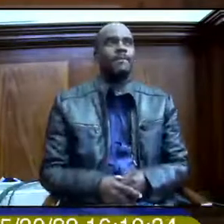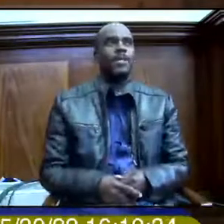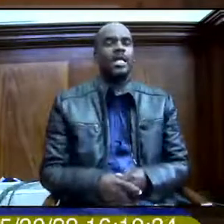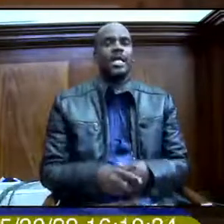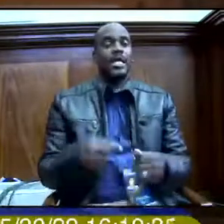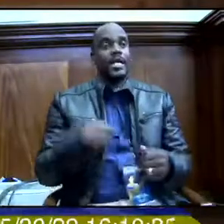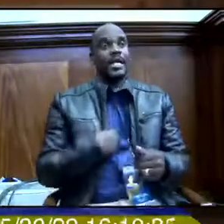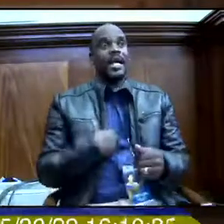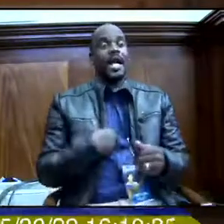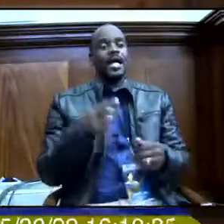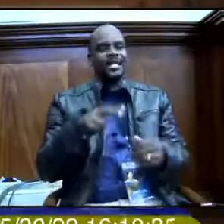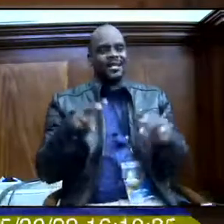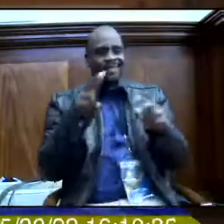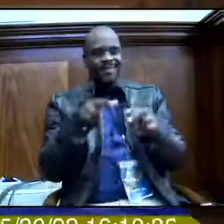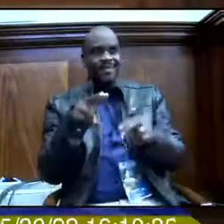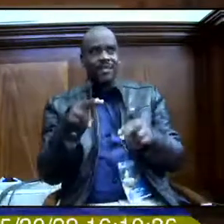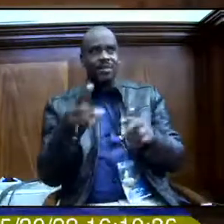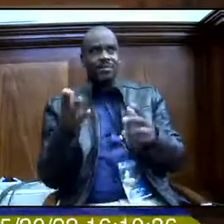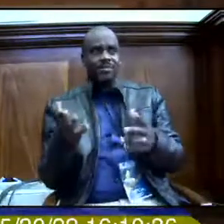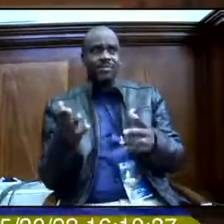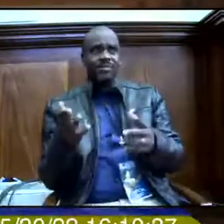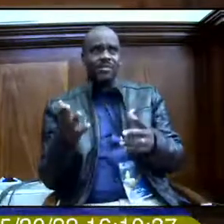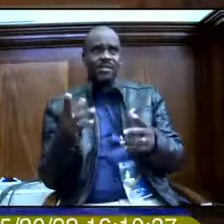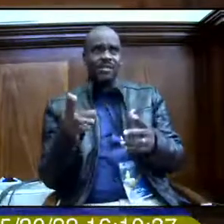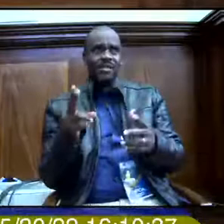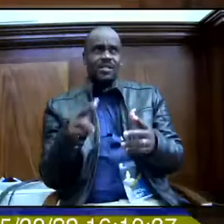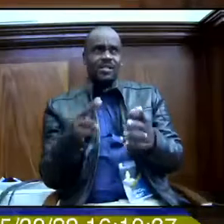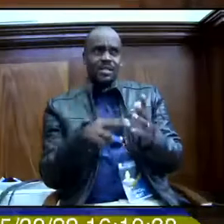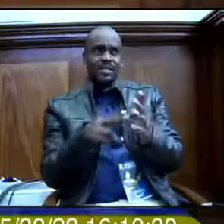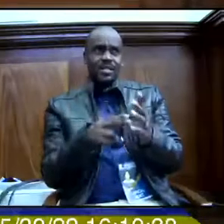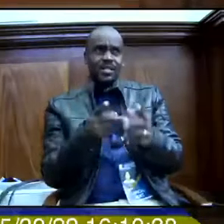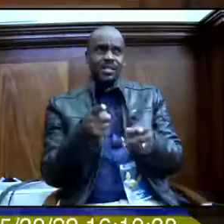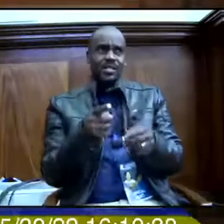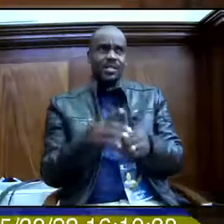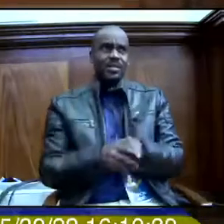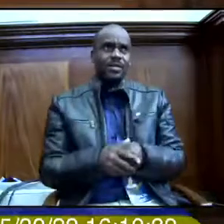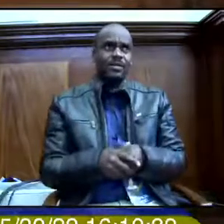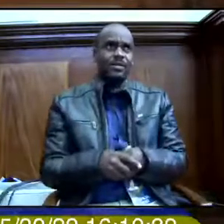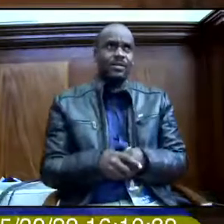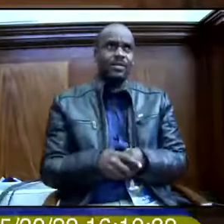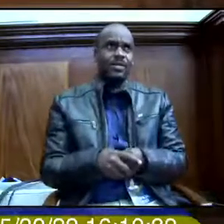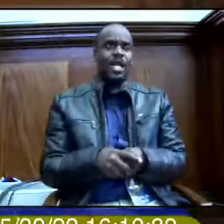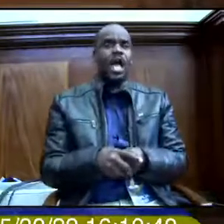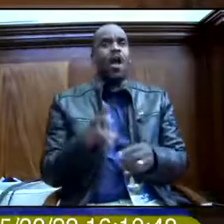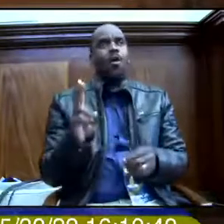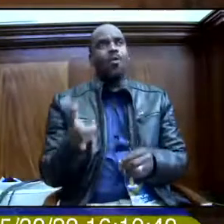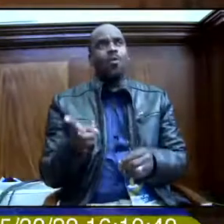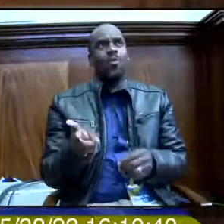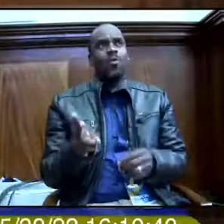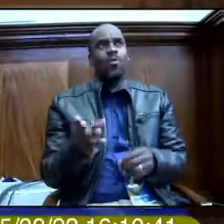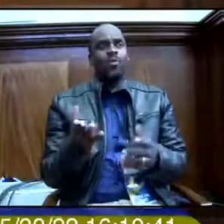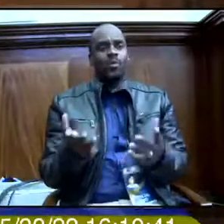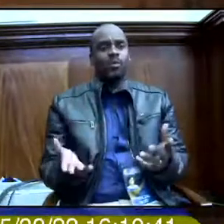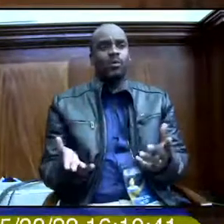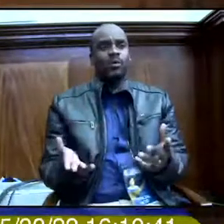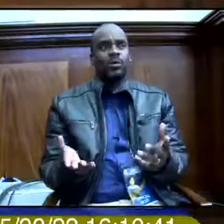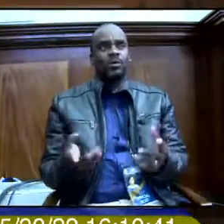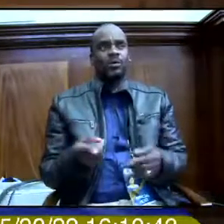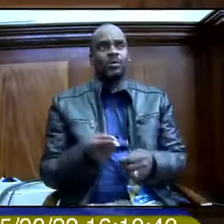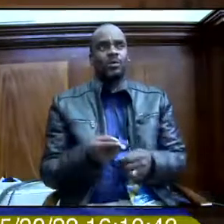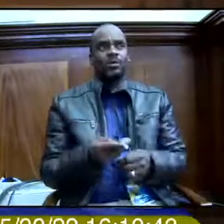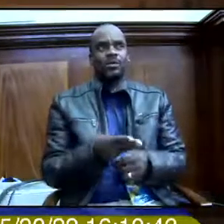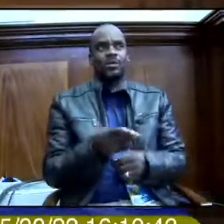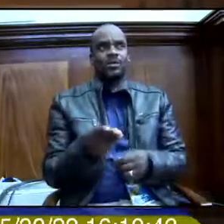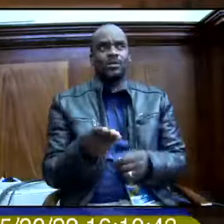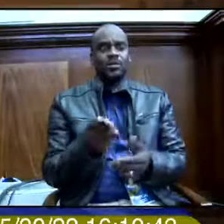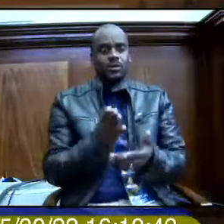also review the personal like we spoke on it the review of the personal tax is also key because there are those who should you